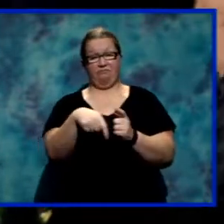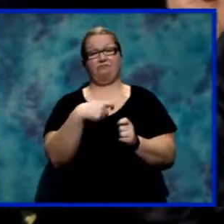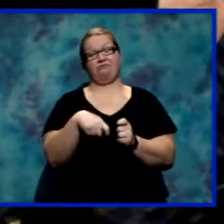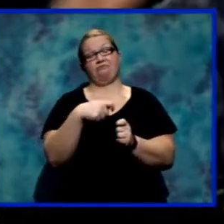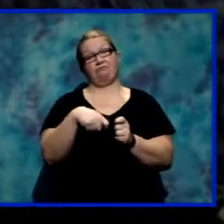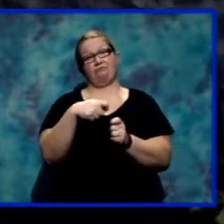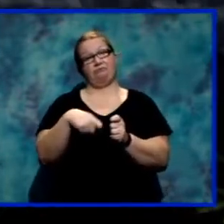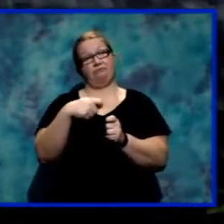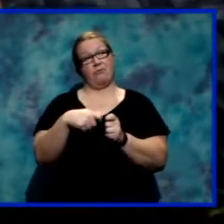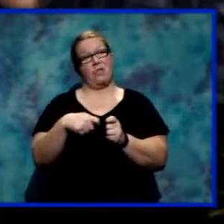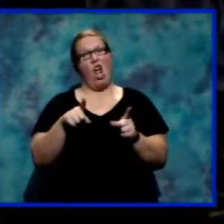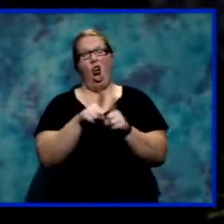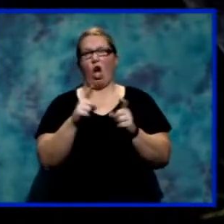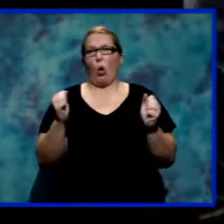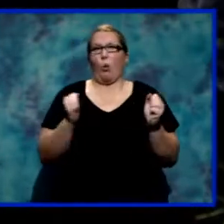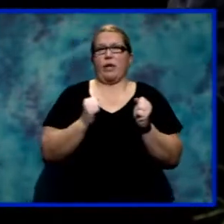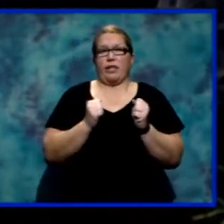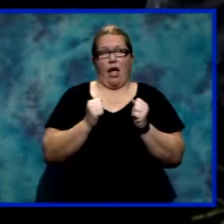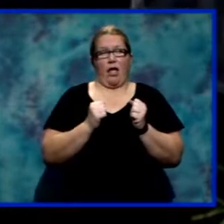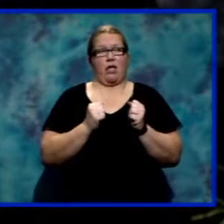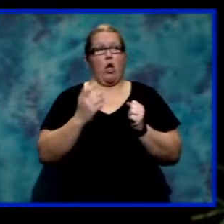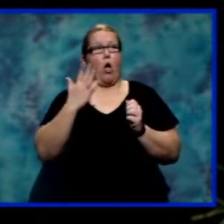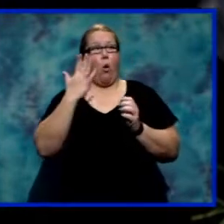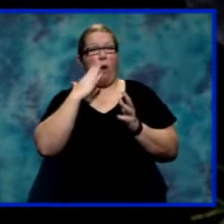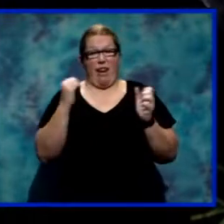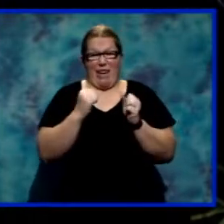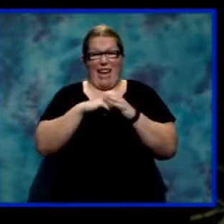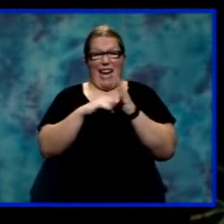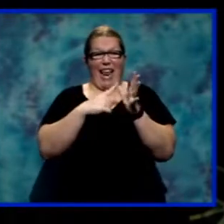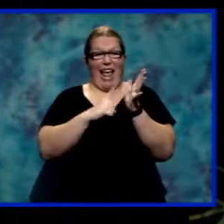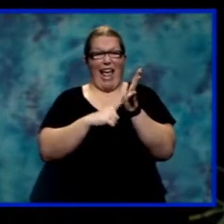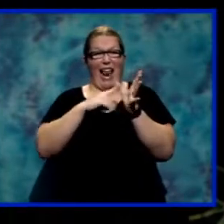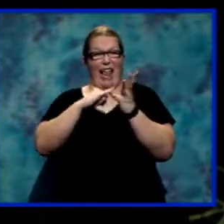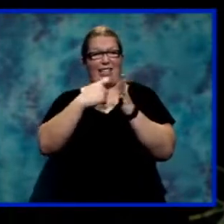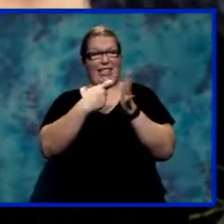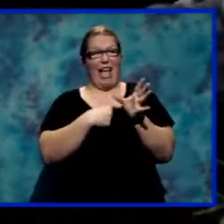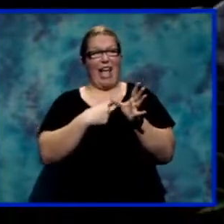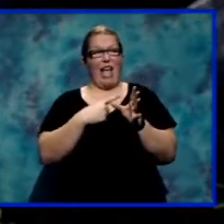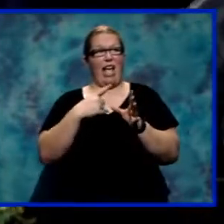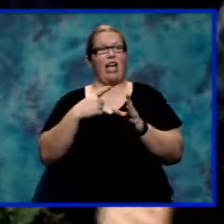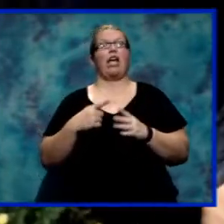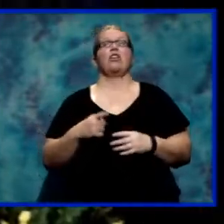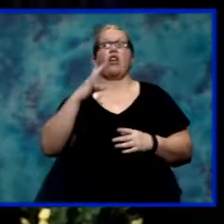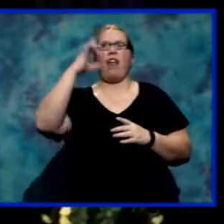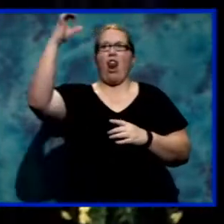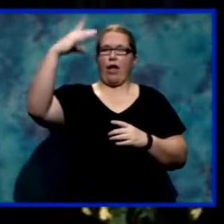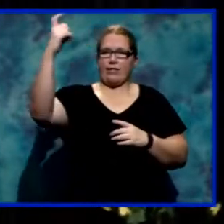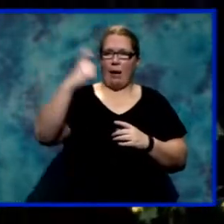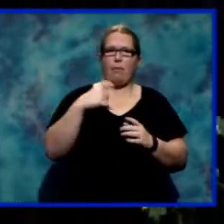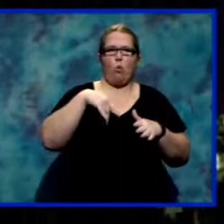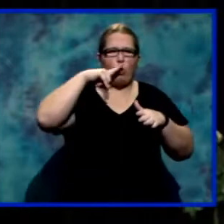in light winter. In other words, when winter is in Alaska, but the light is coming out and they're headed to spring. And